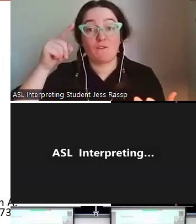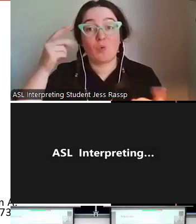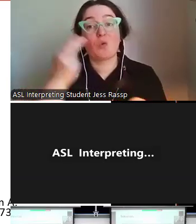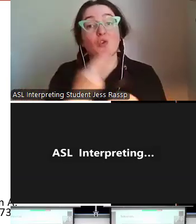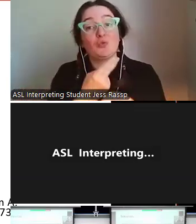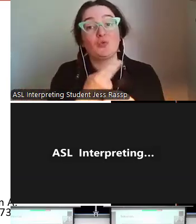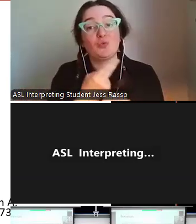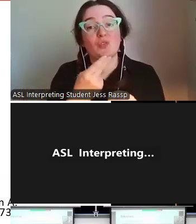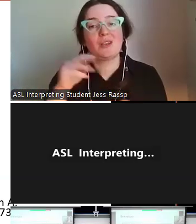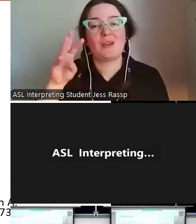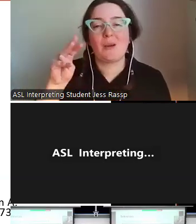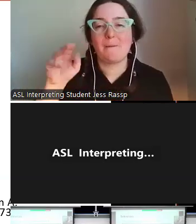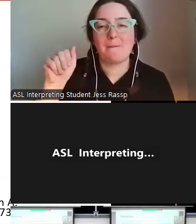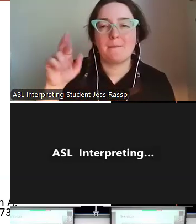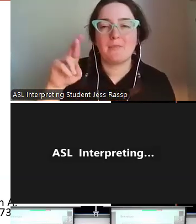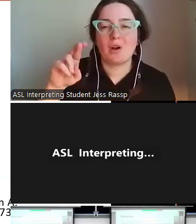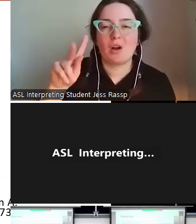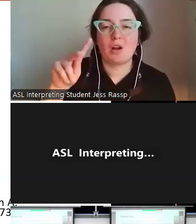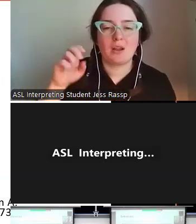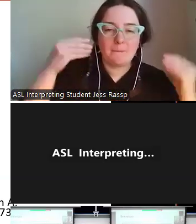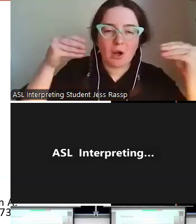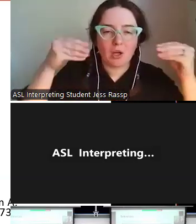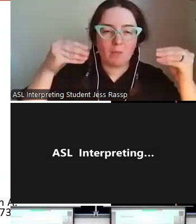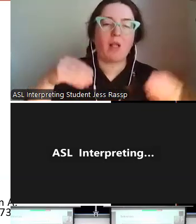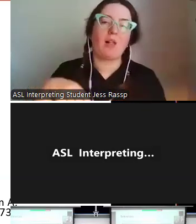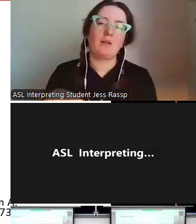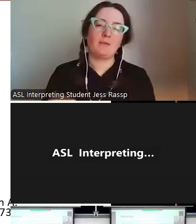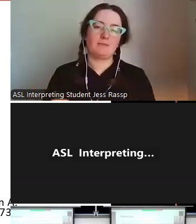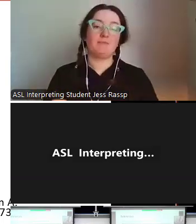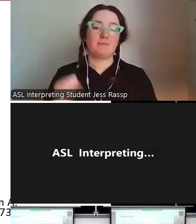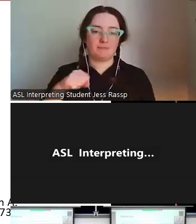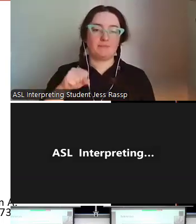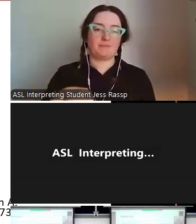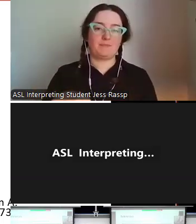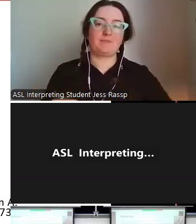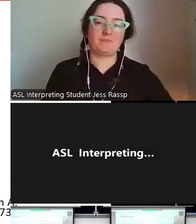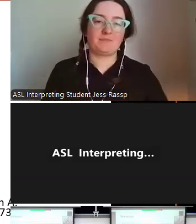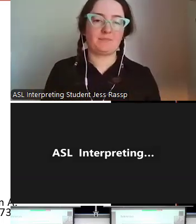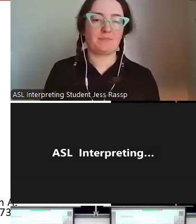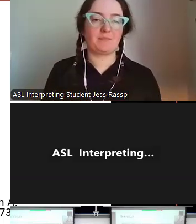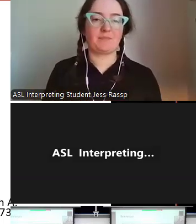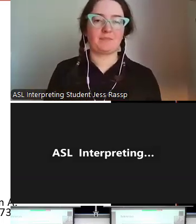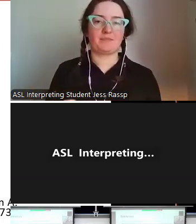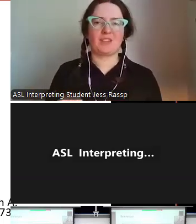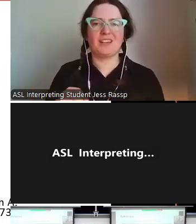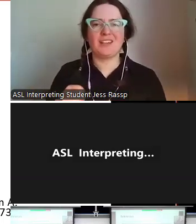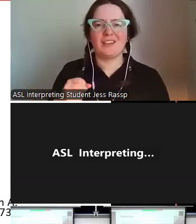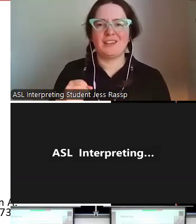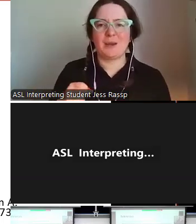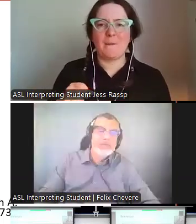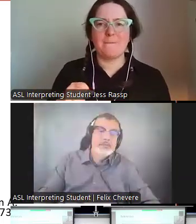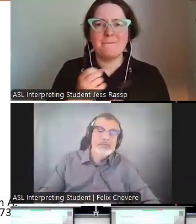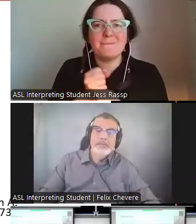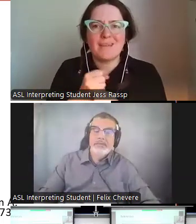sucks, but that's part of it. Do we make this drug? Do we not make it? Can we make it